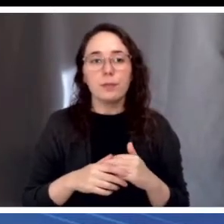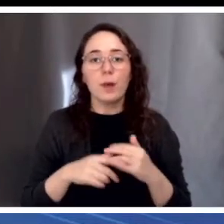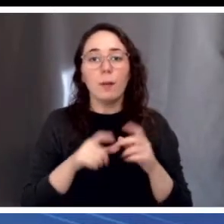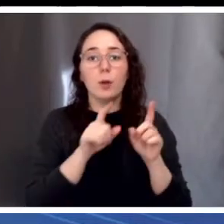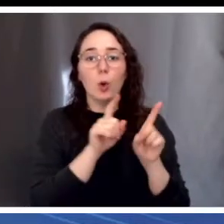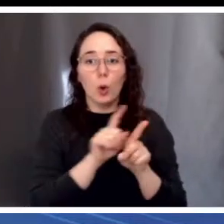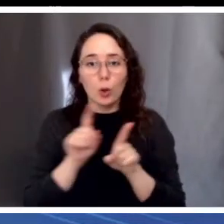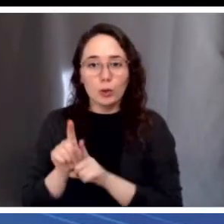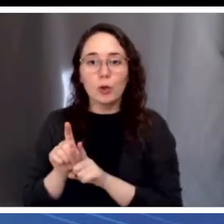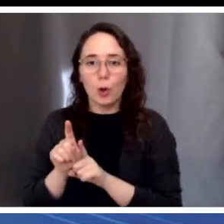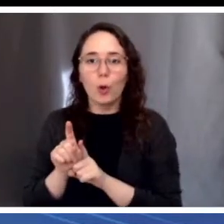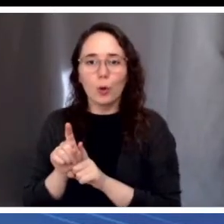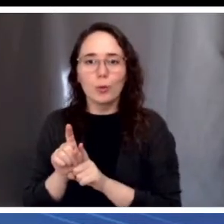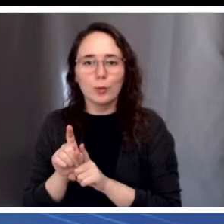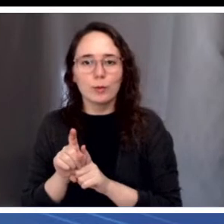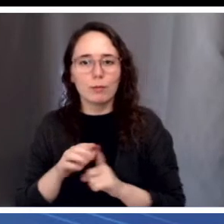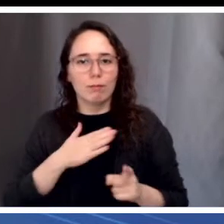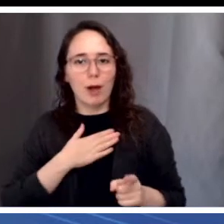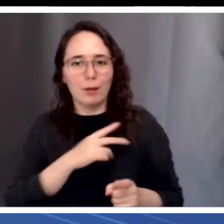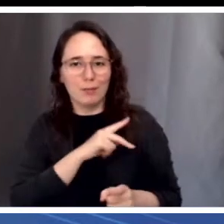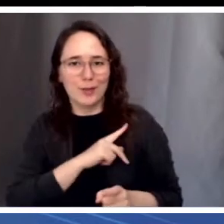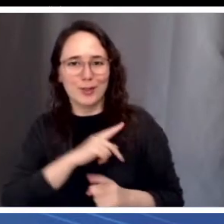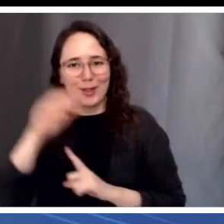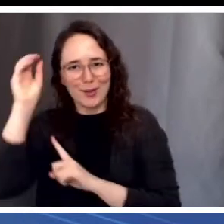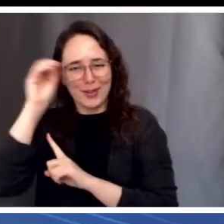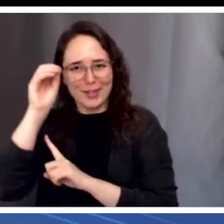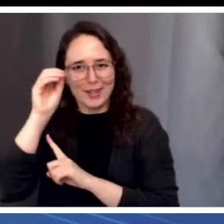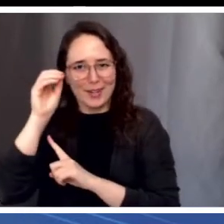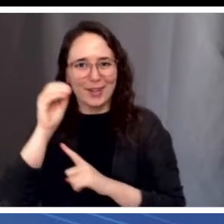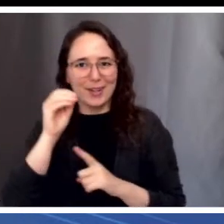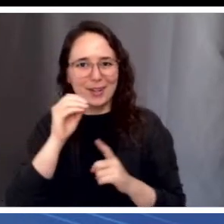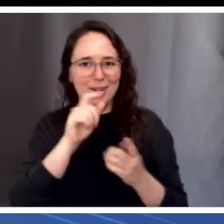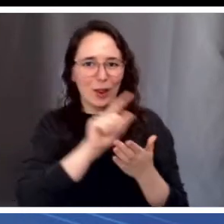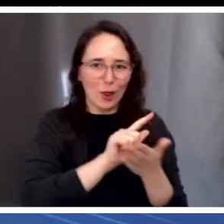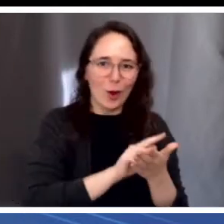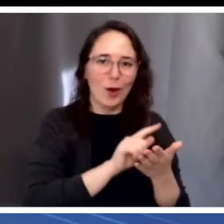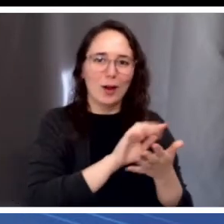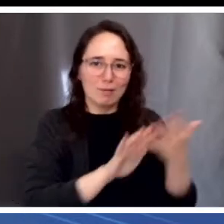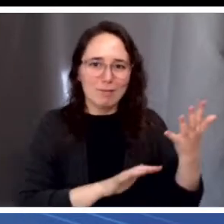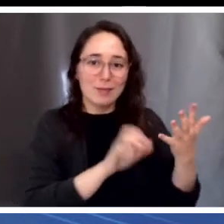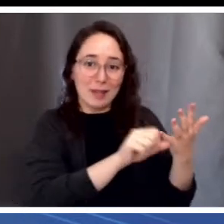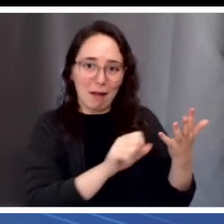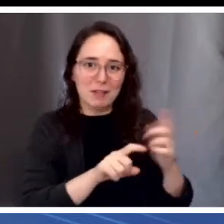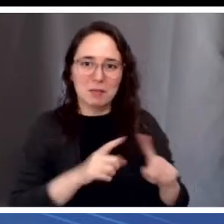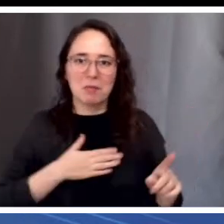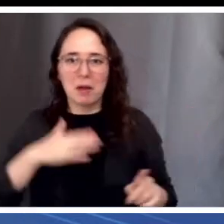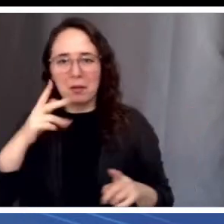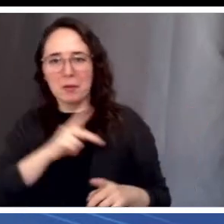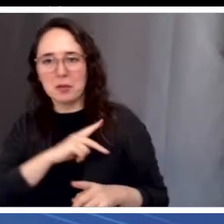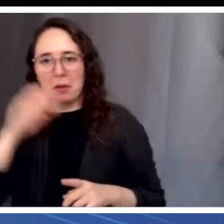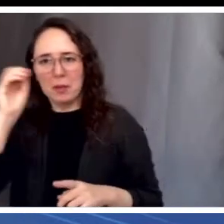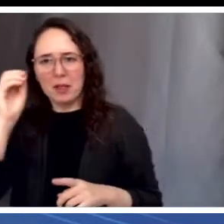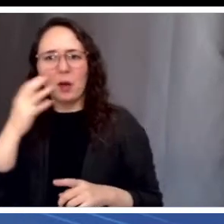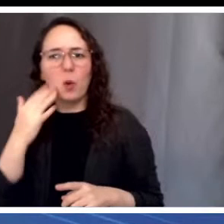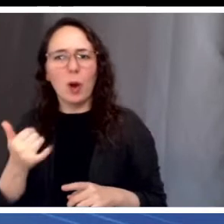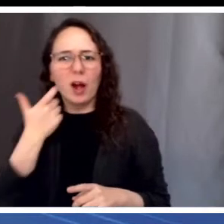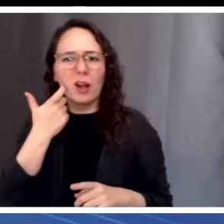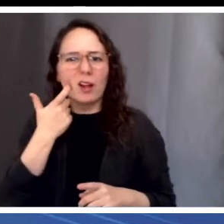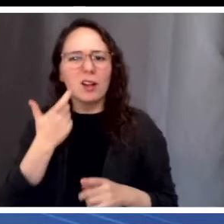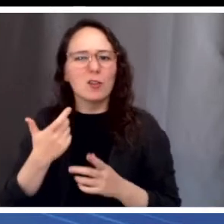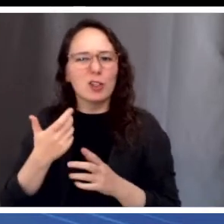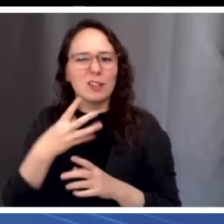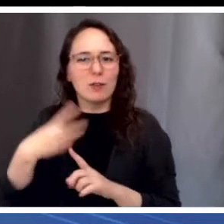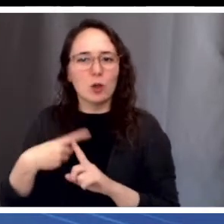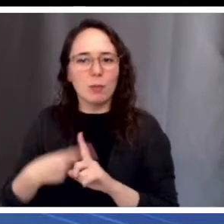I do have an opinion about some of this, in terms of why this has changed so much in the last several months. One being,